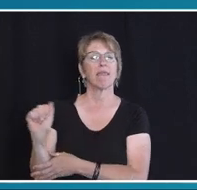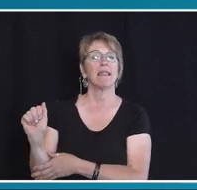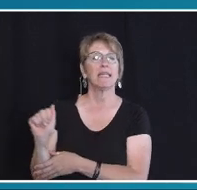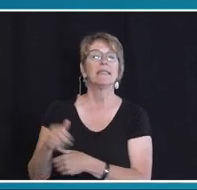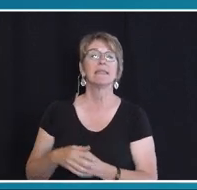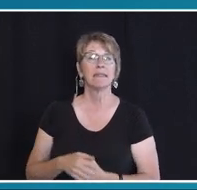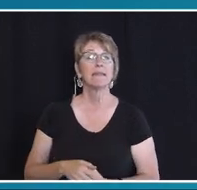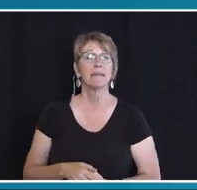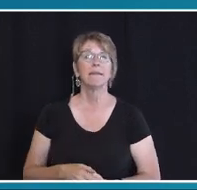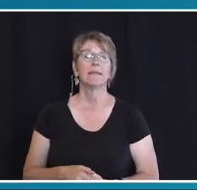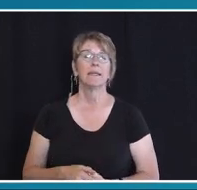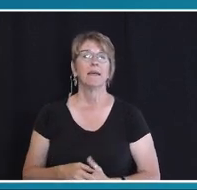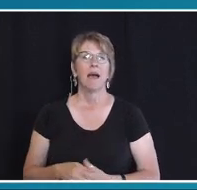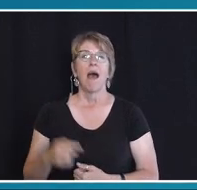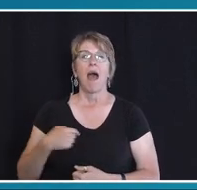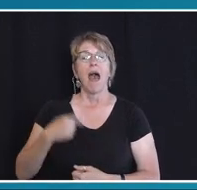really